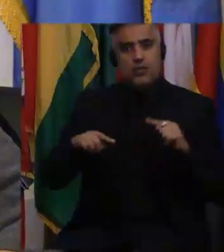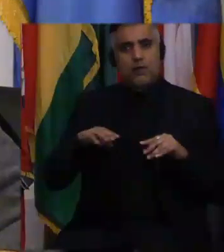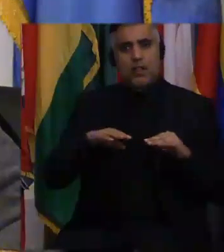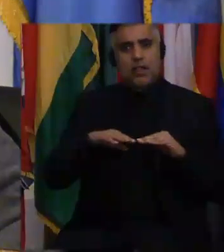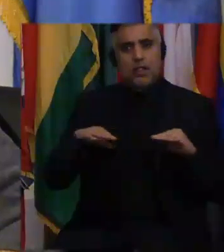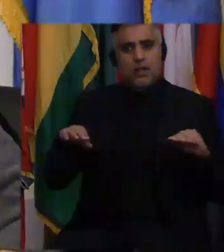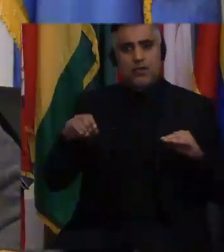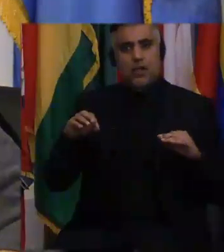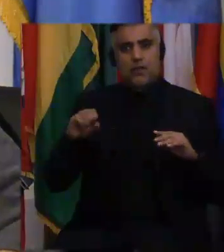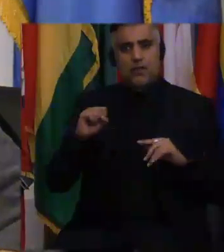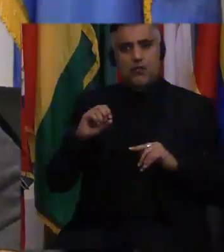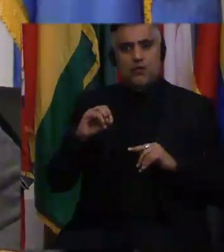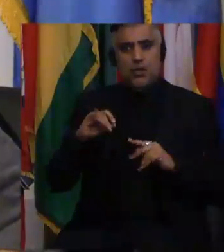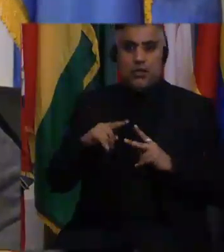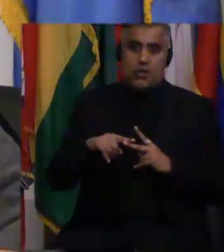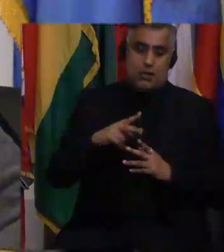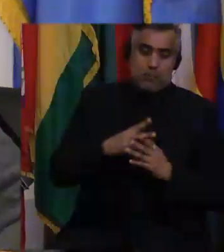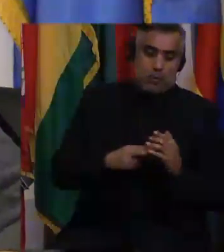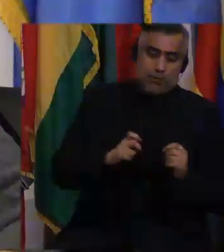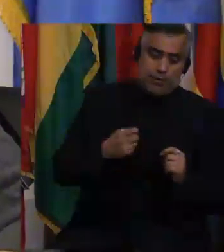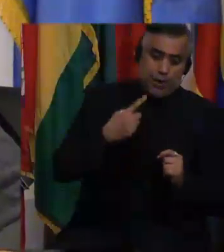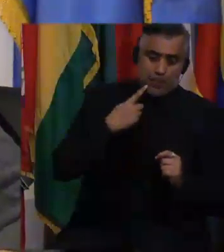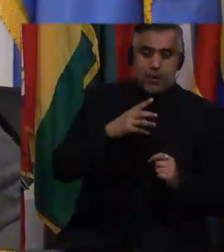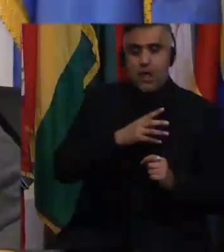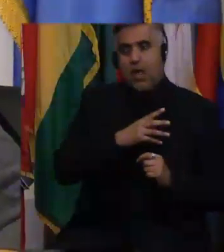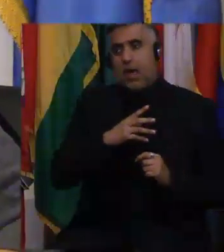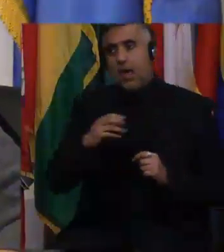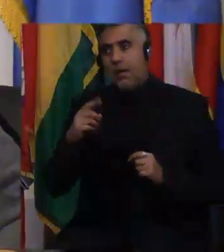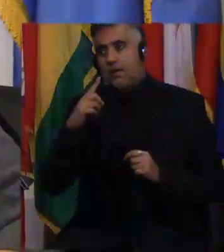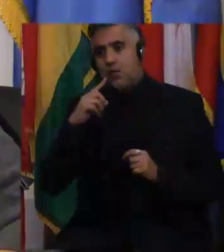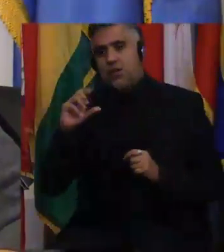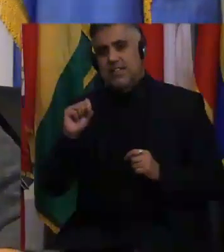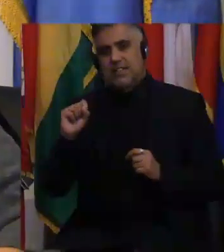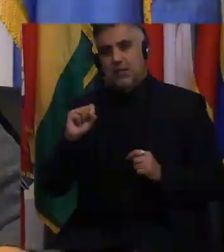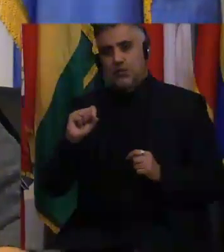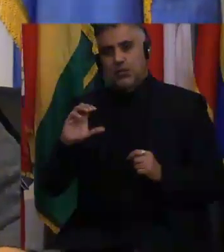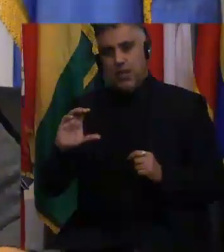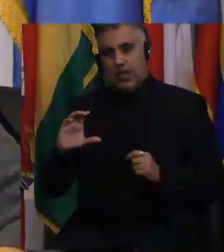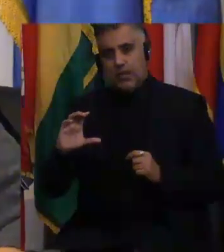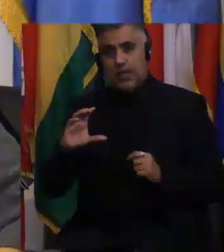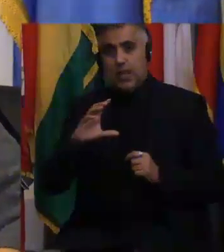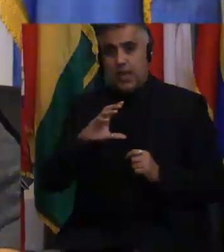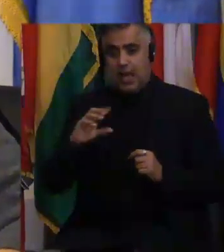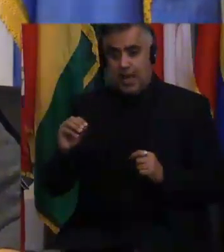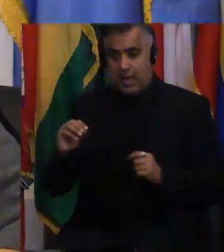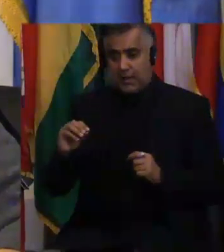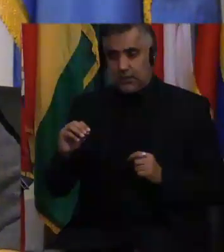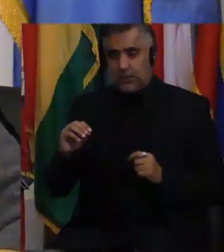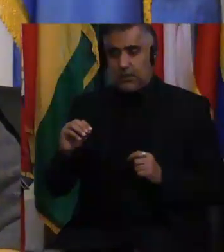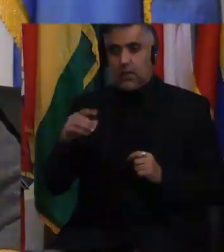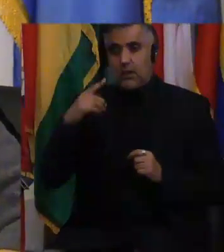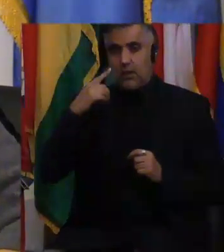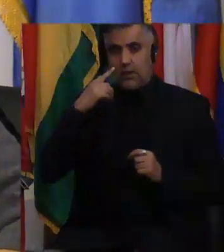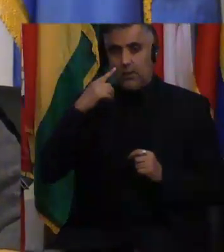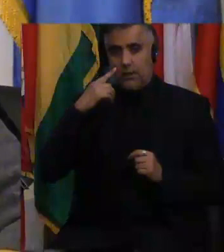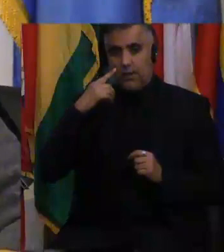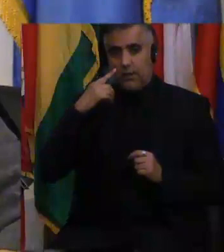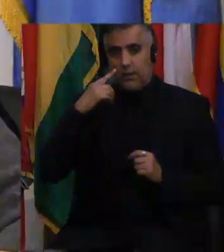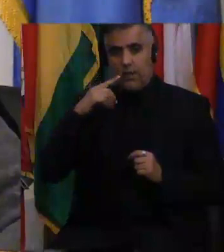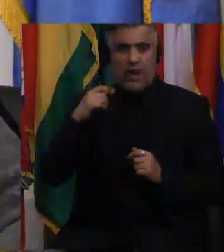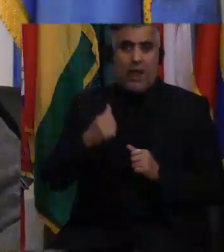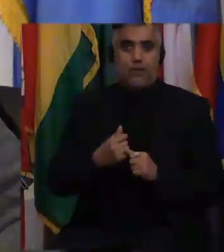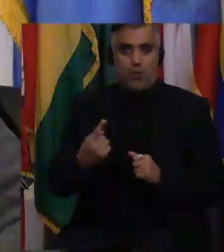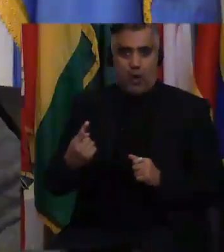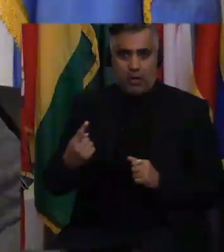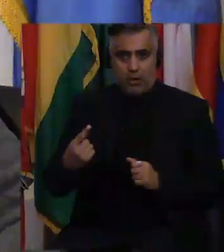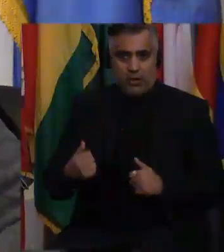of society, both for the government and for the civil society, and for